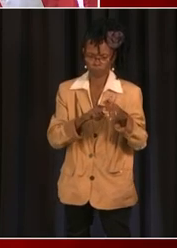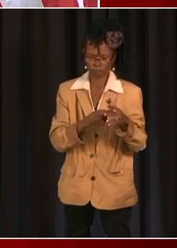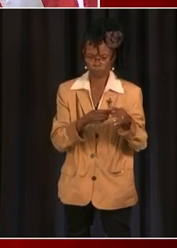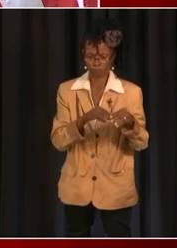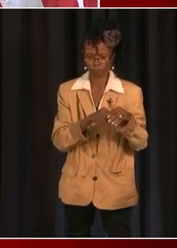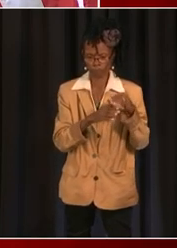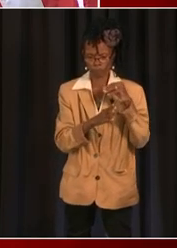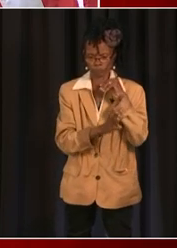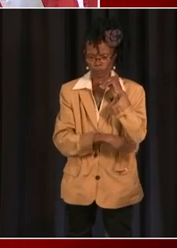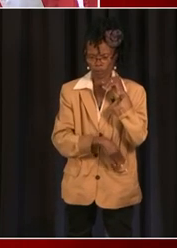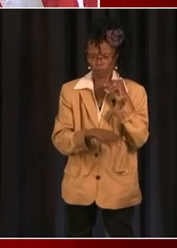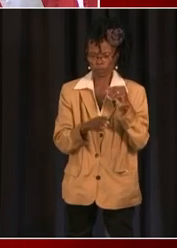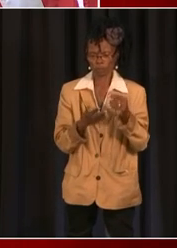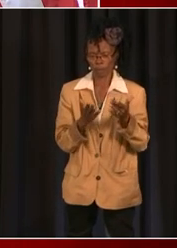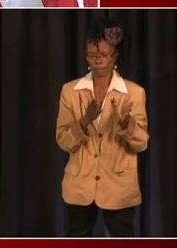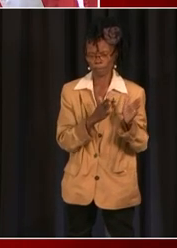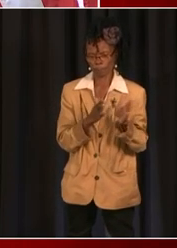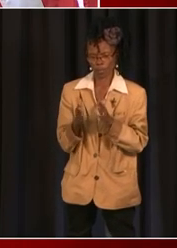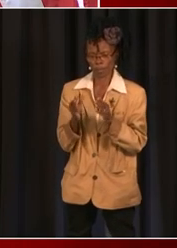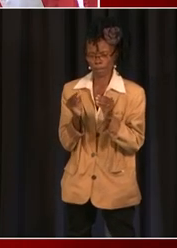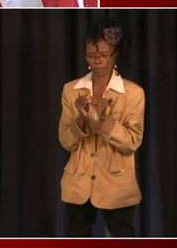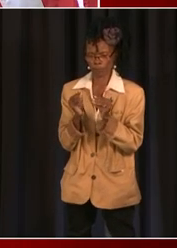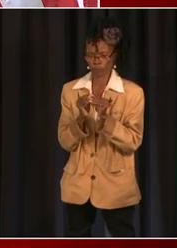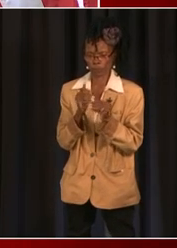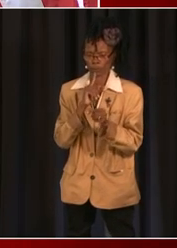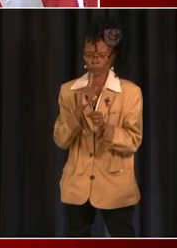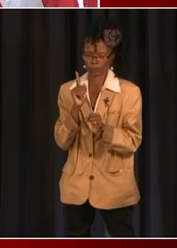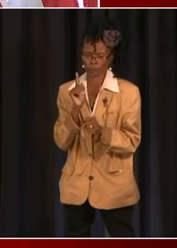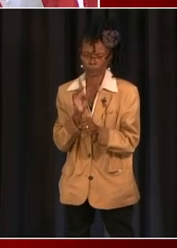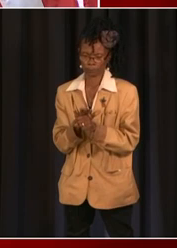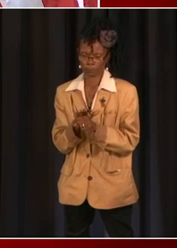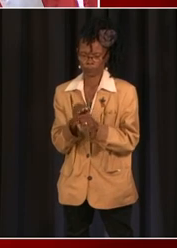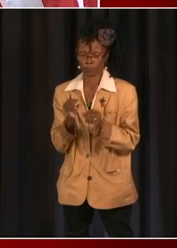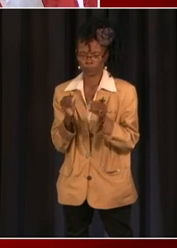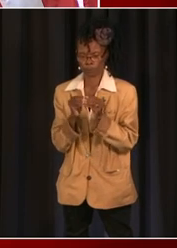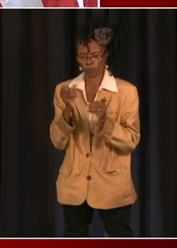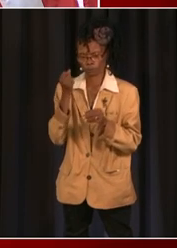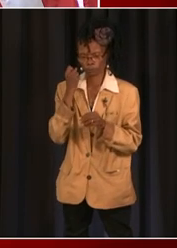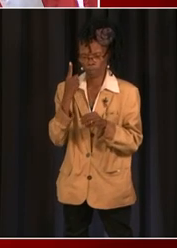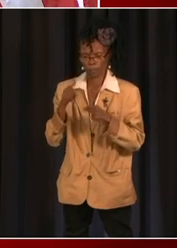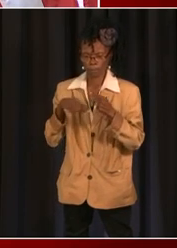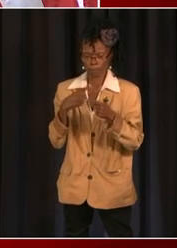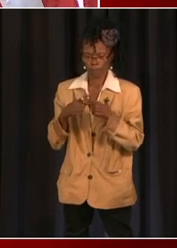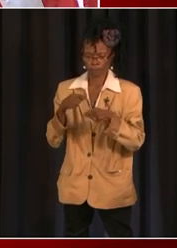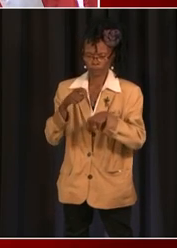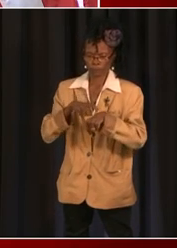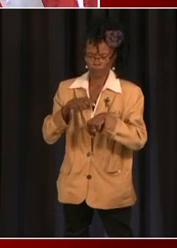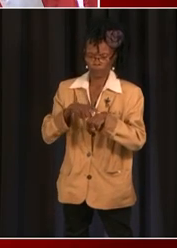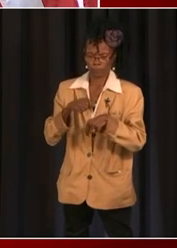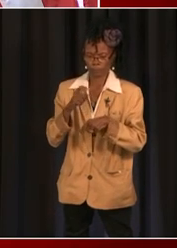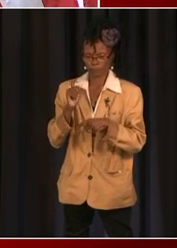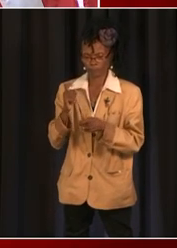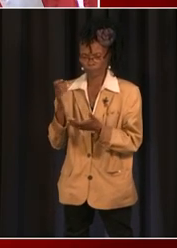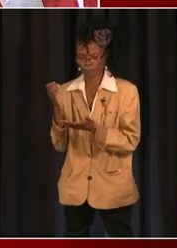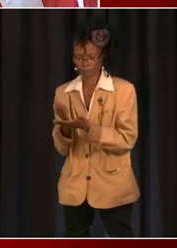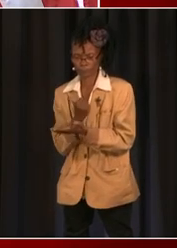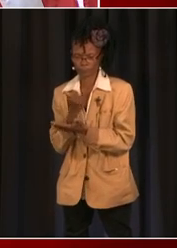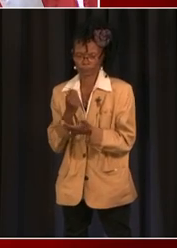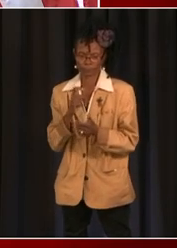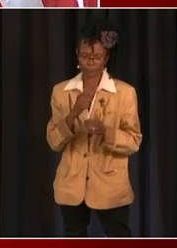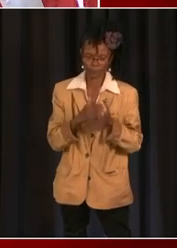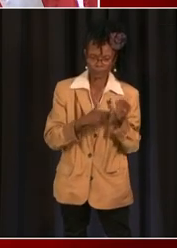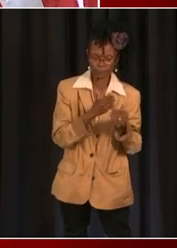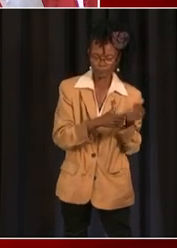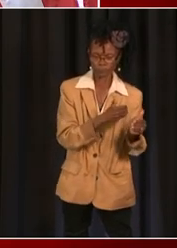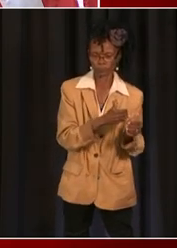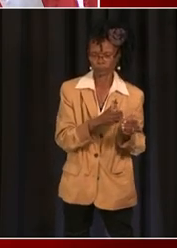Our plans will become more concrete as we understand more about the timeline, around more about the processes.